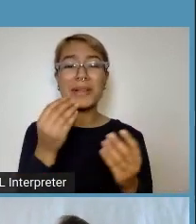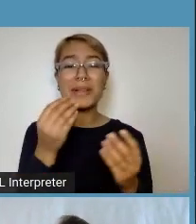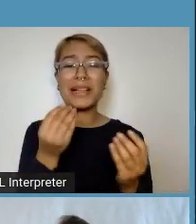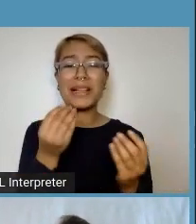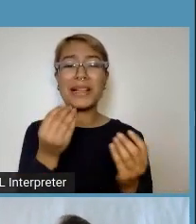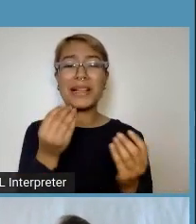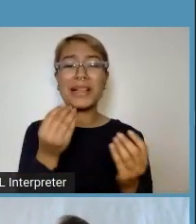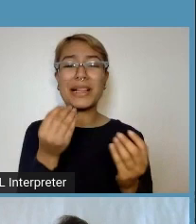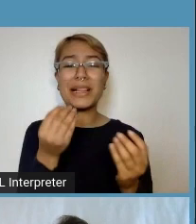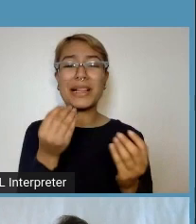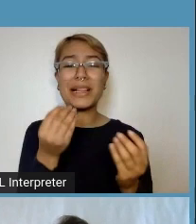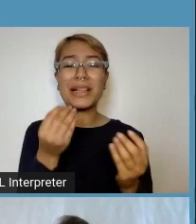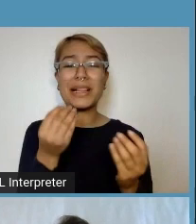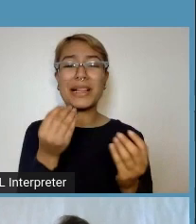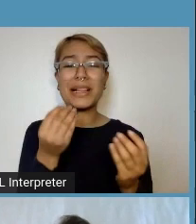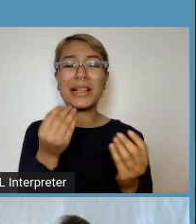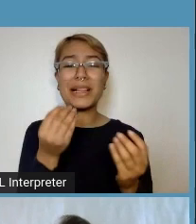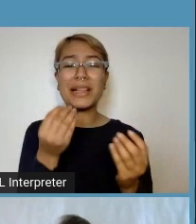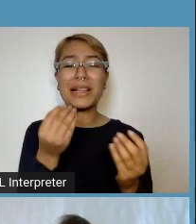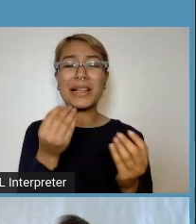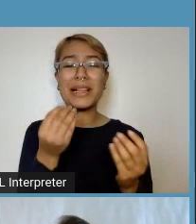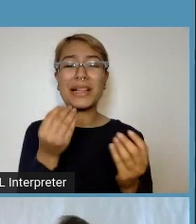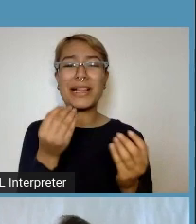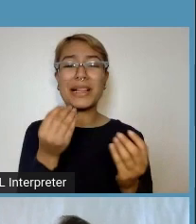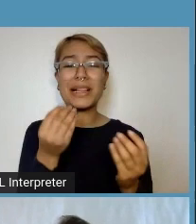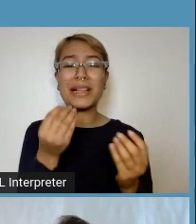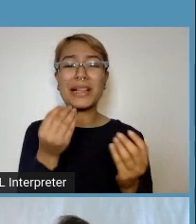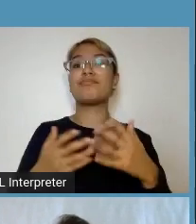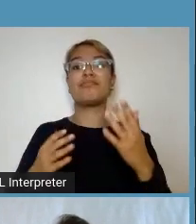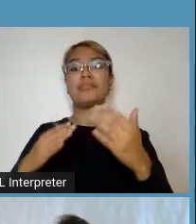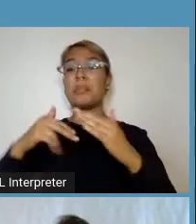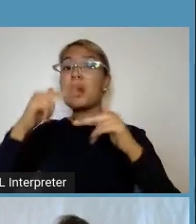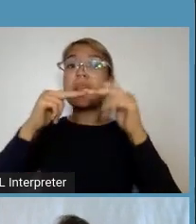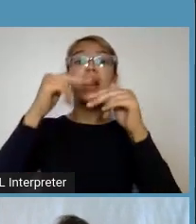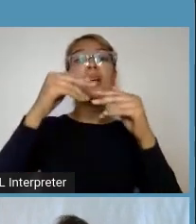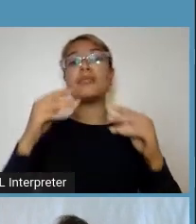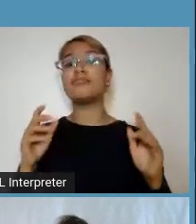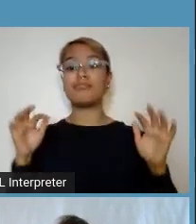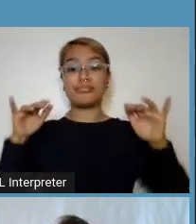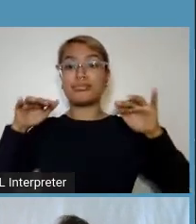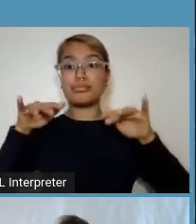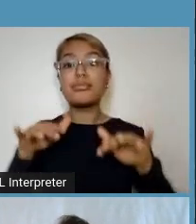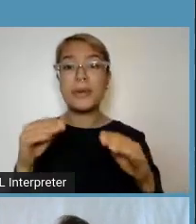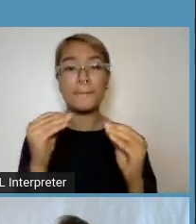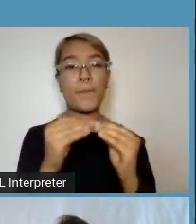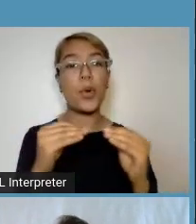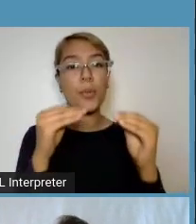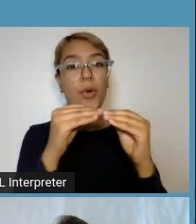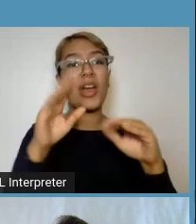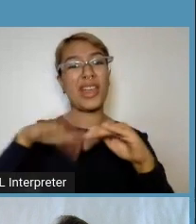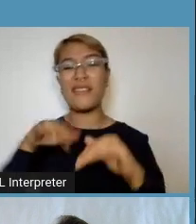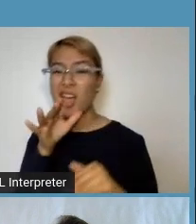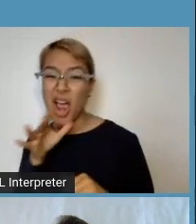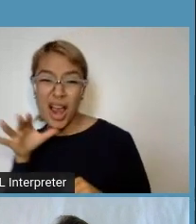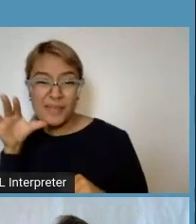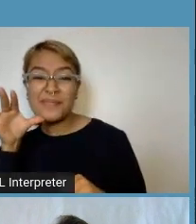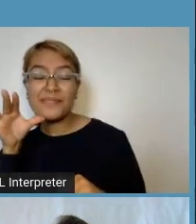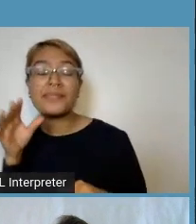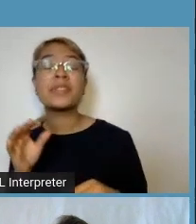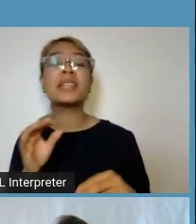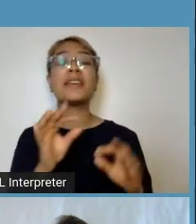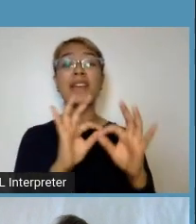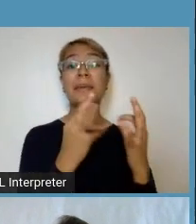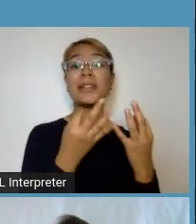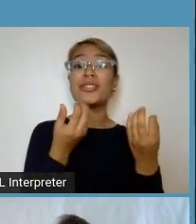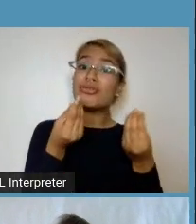urbanization crept up northward to Upper Manhattan. The family tried selling the farm in 1871.